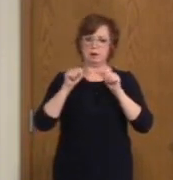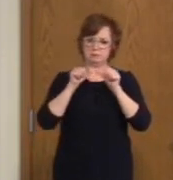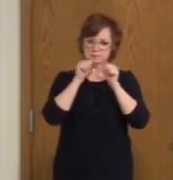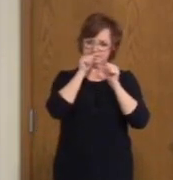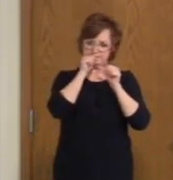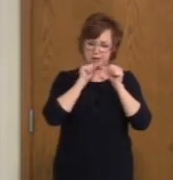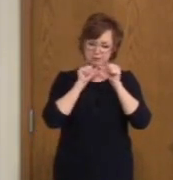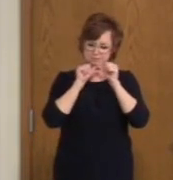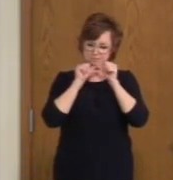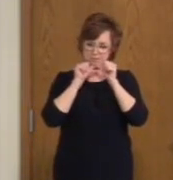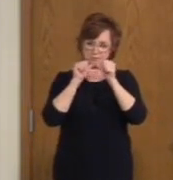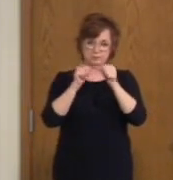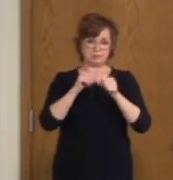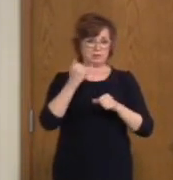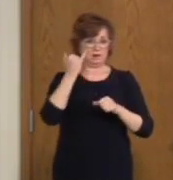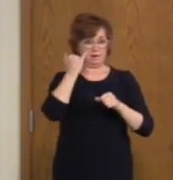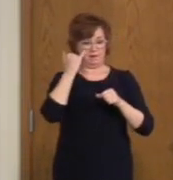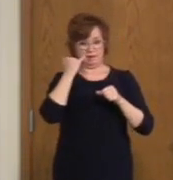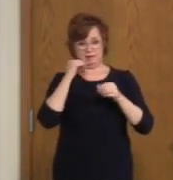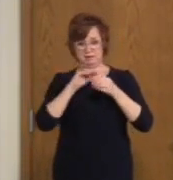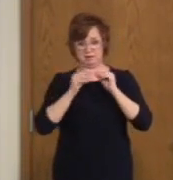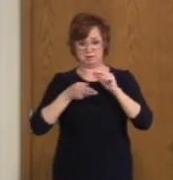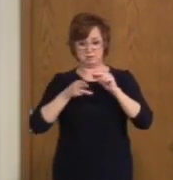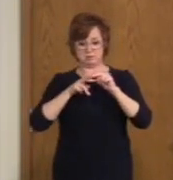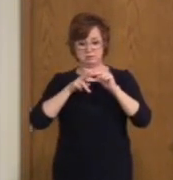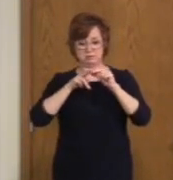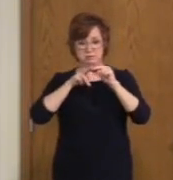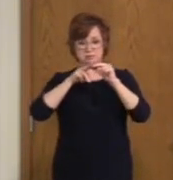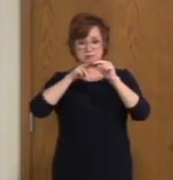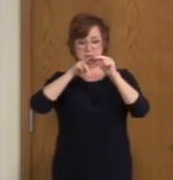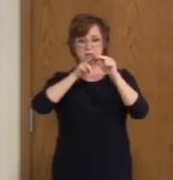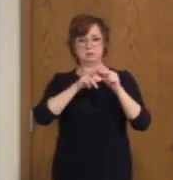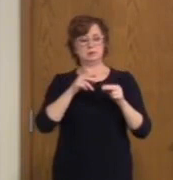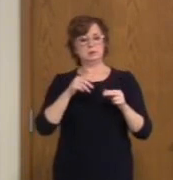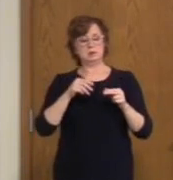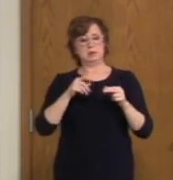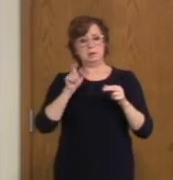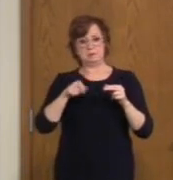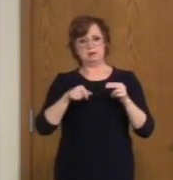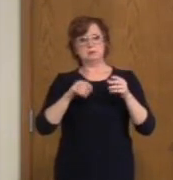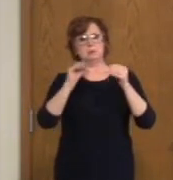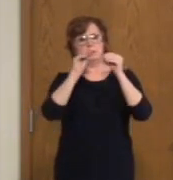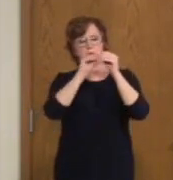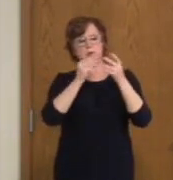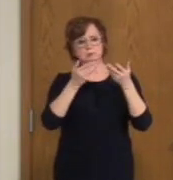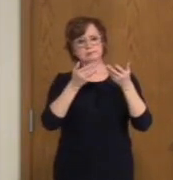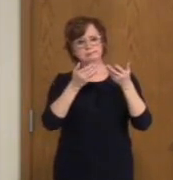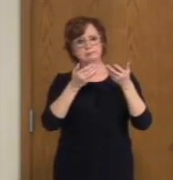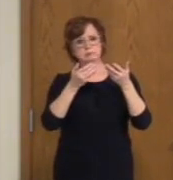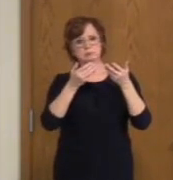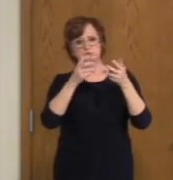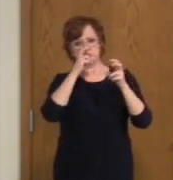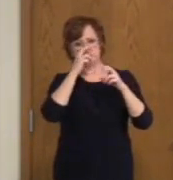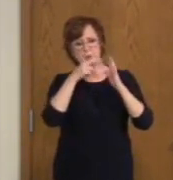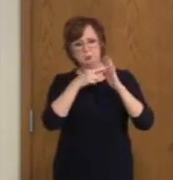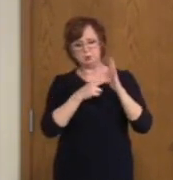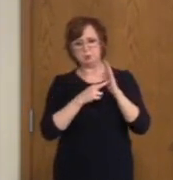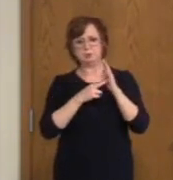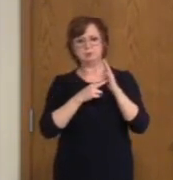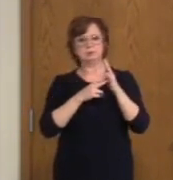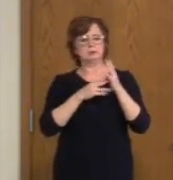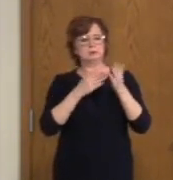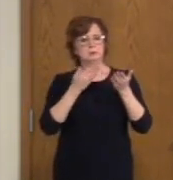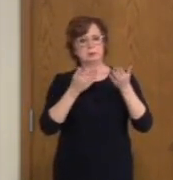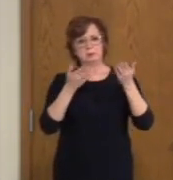required, even more stringent measures could come into place. But we hope that with the current measures that are very stringent, the most stringent we've